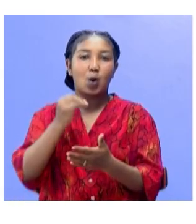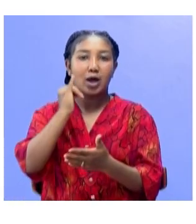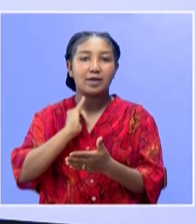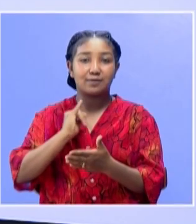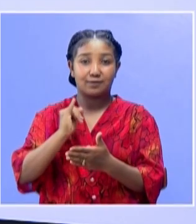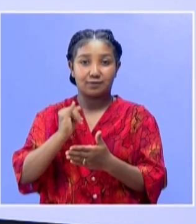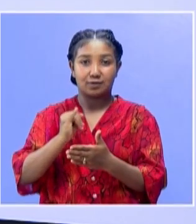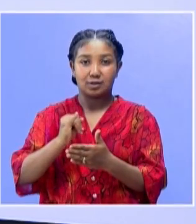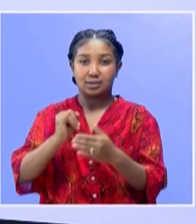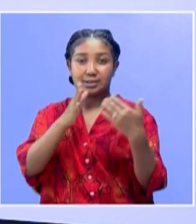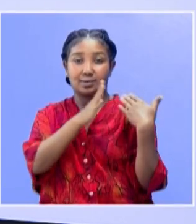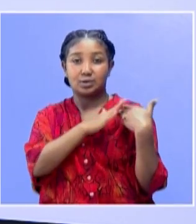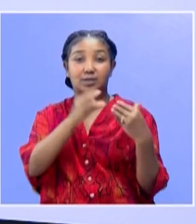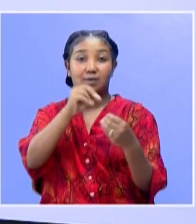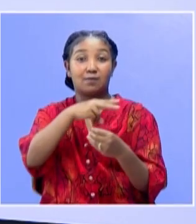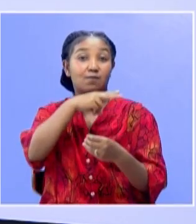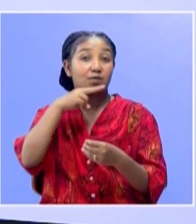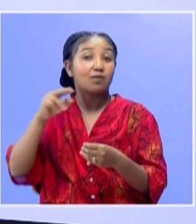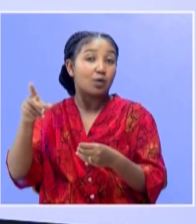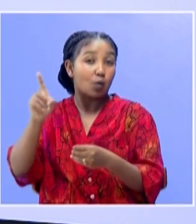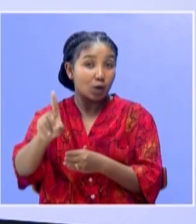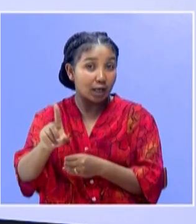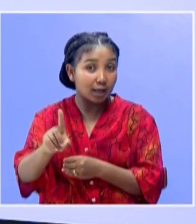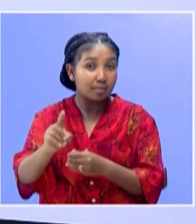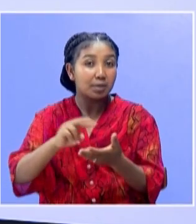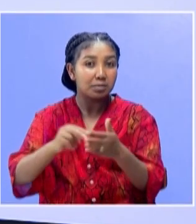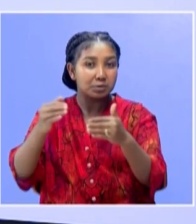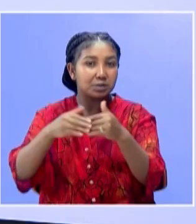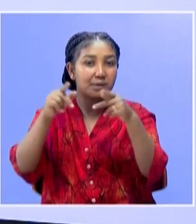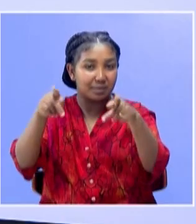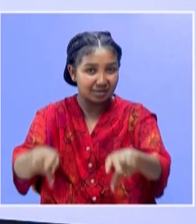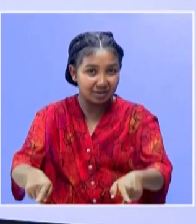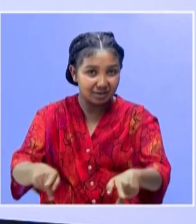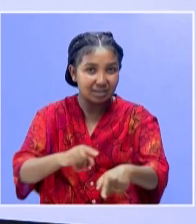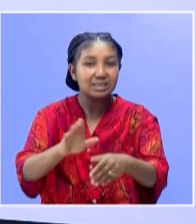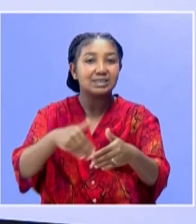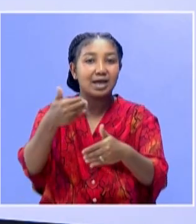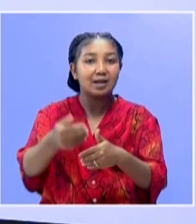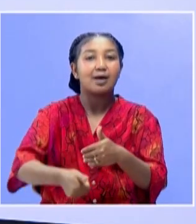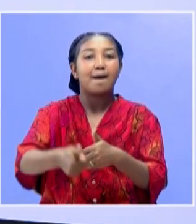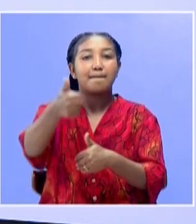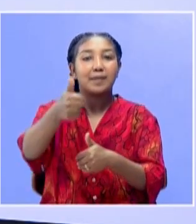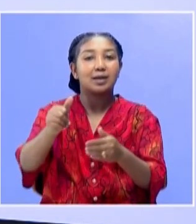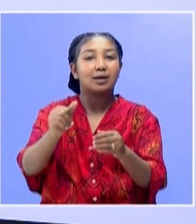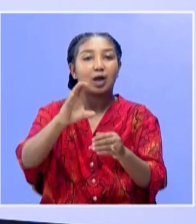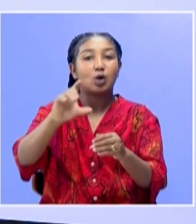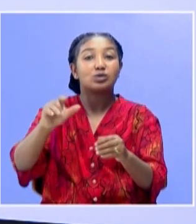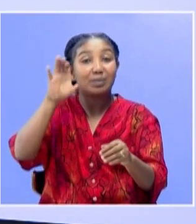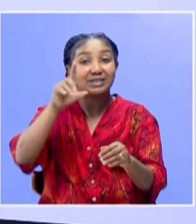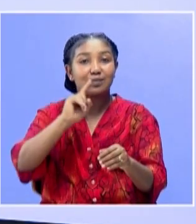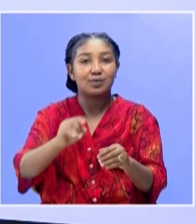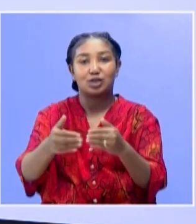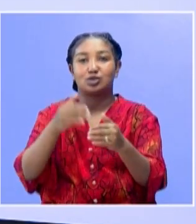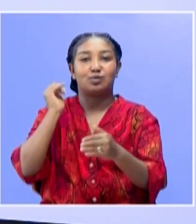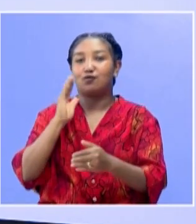if clause is subject plus verb 1, which means simple present, then the main clause become what?